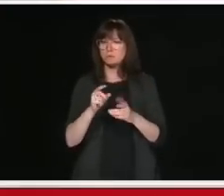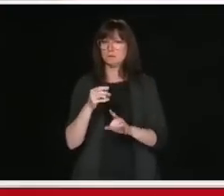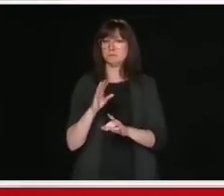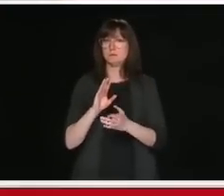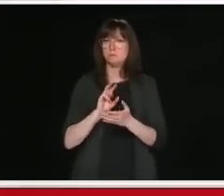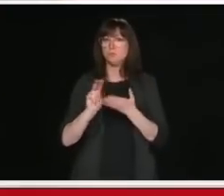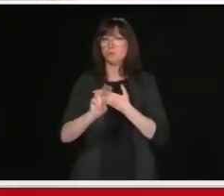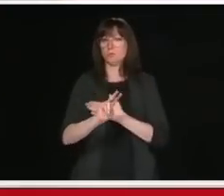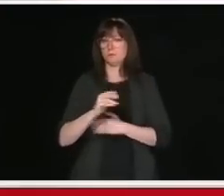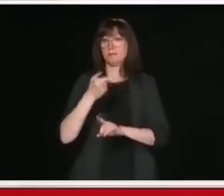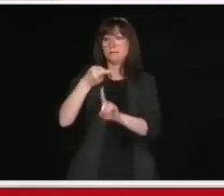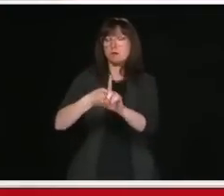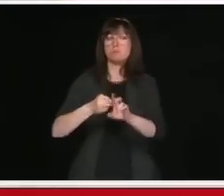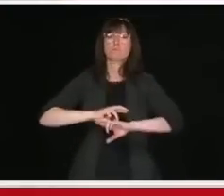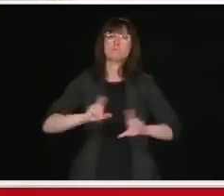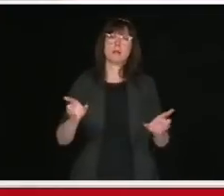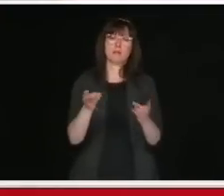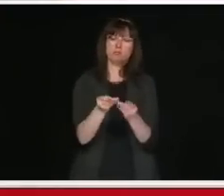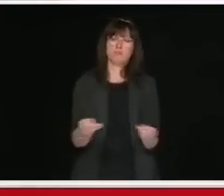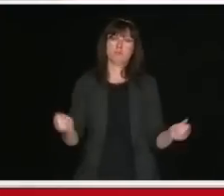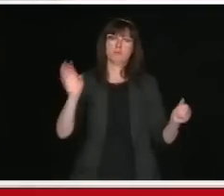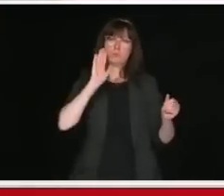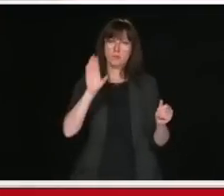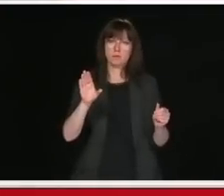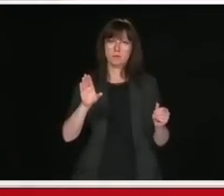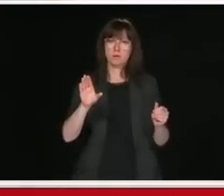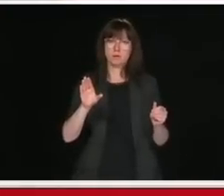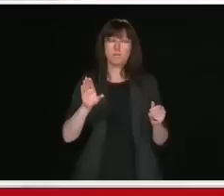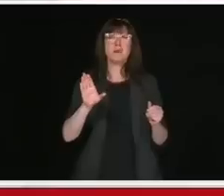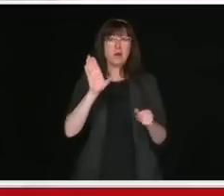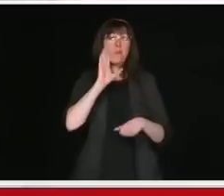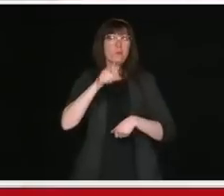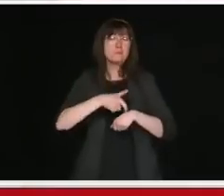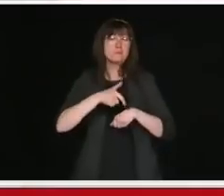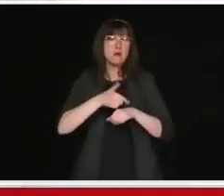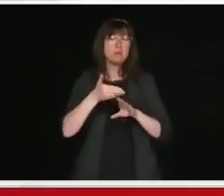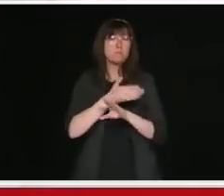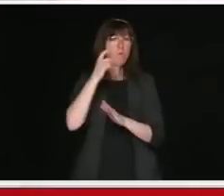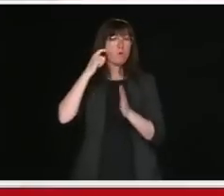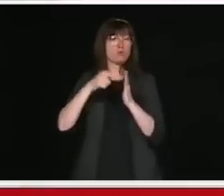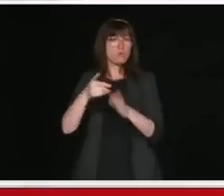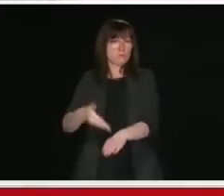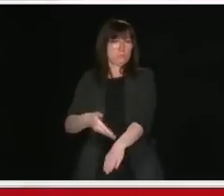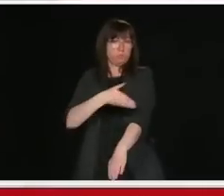the effects of our actions to be felt. So if we don't want our hospitals to be overwhelmed,